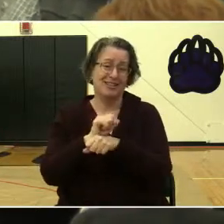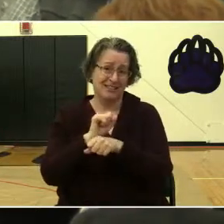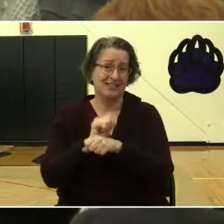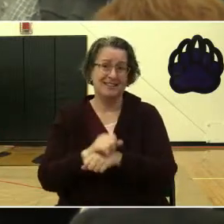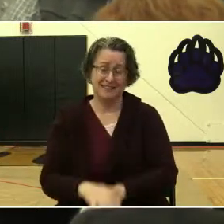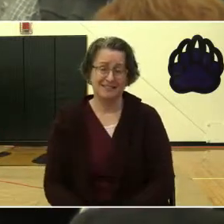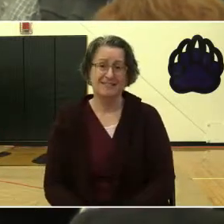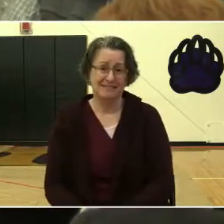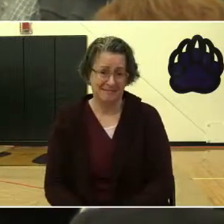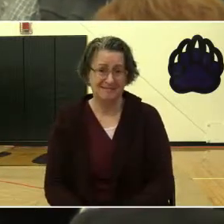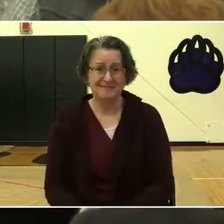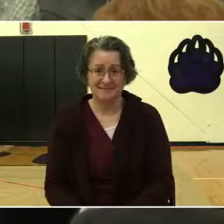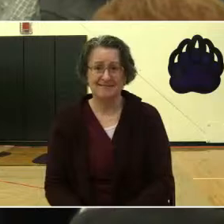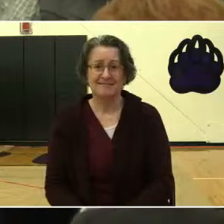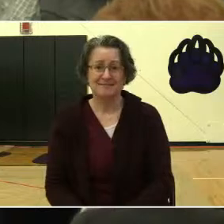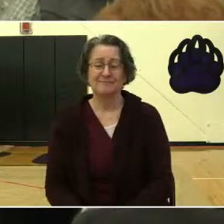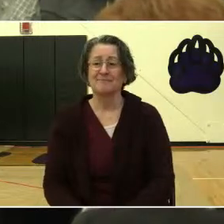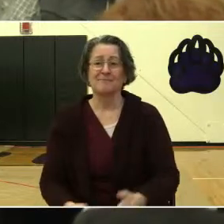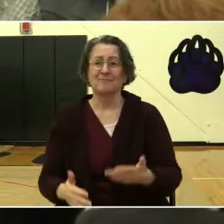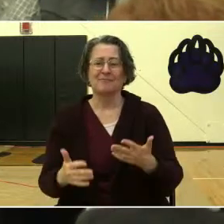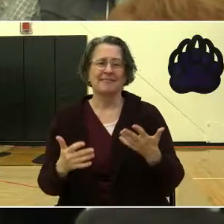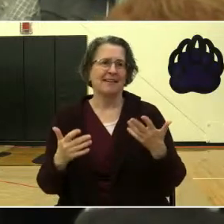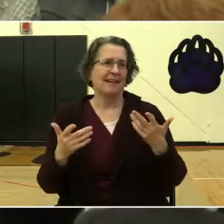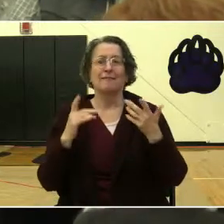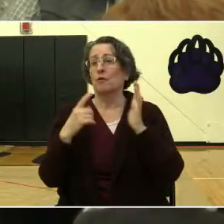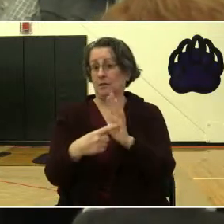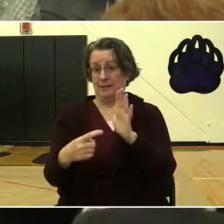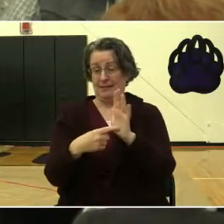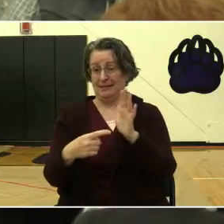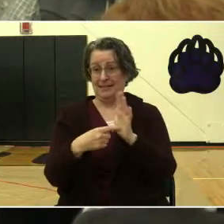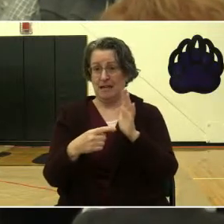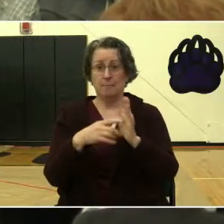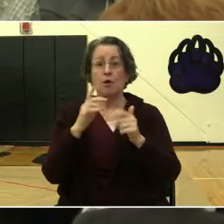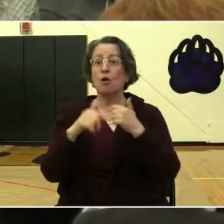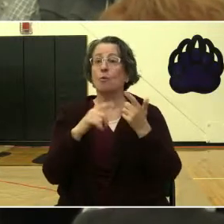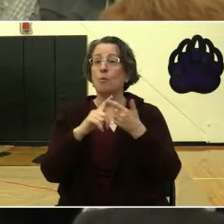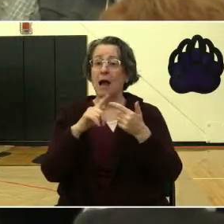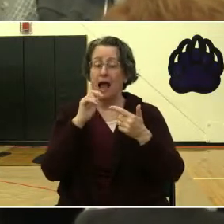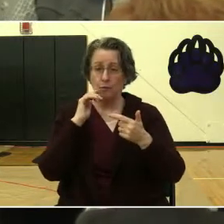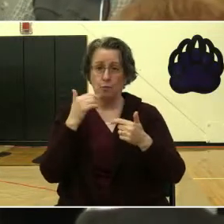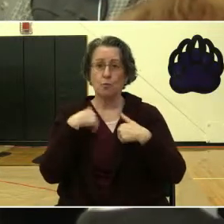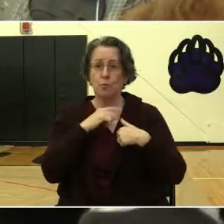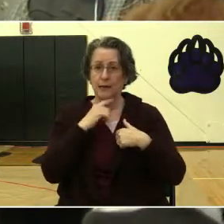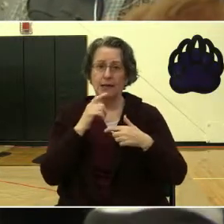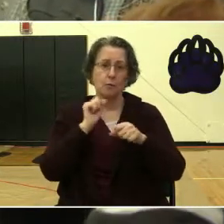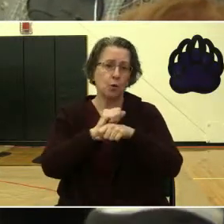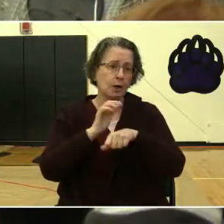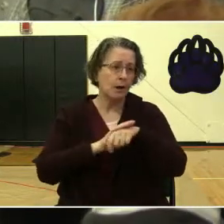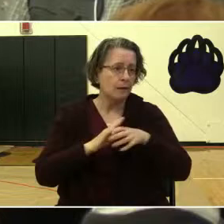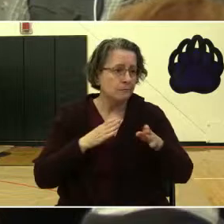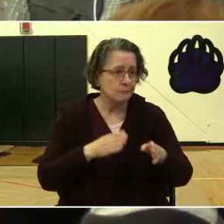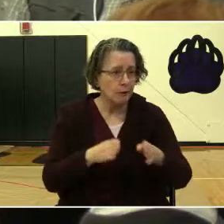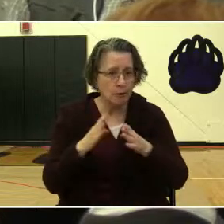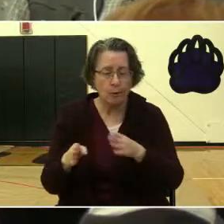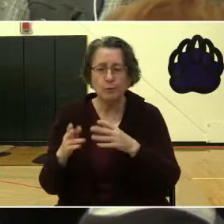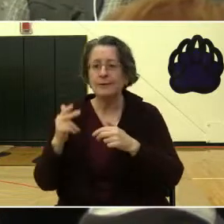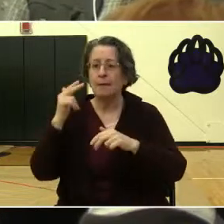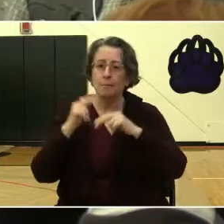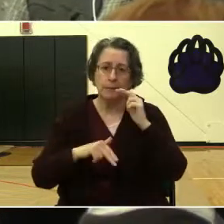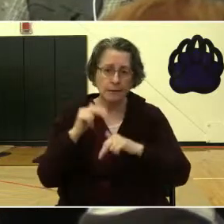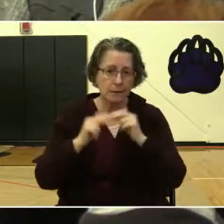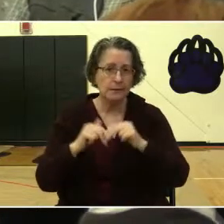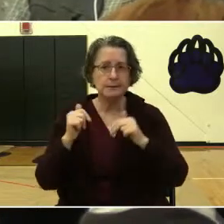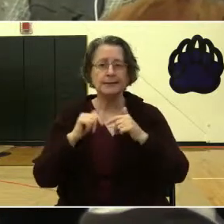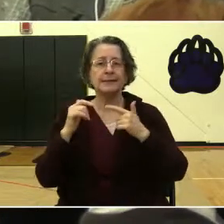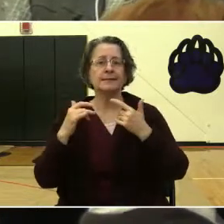towards you know uh infrastructure are taking into account climate action and climate change resiliency um I